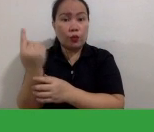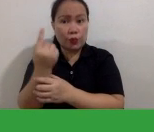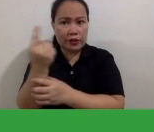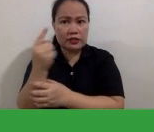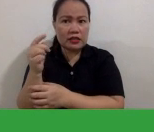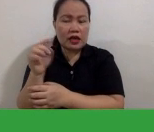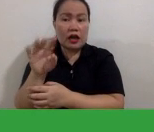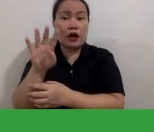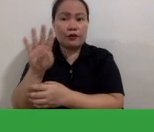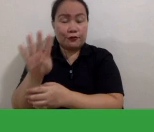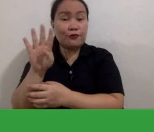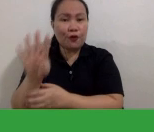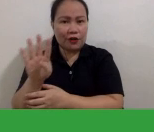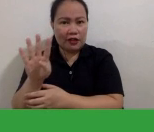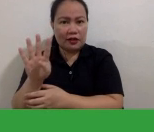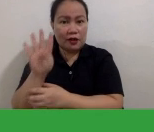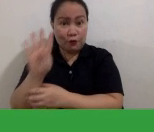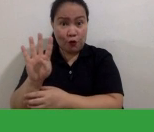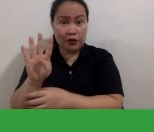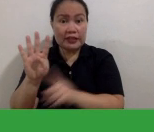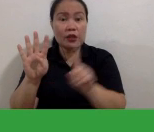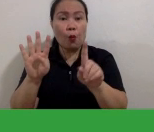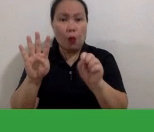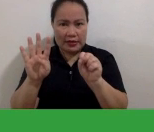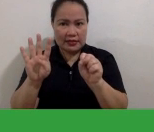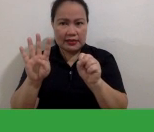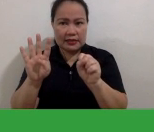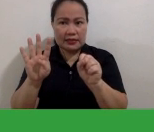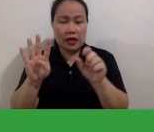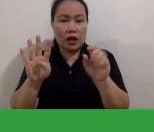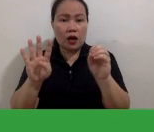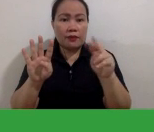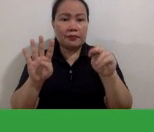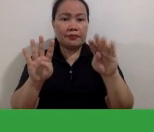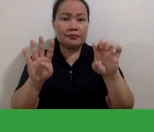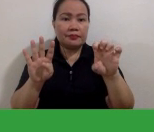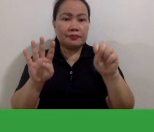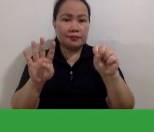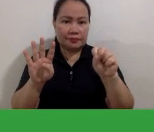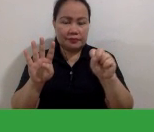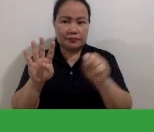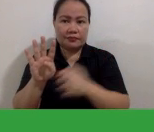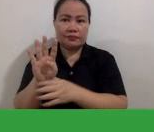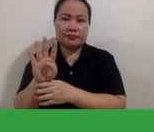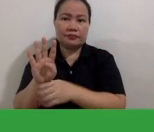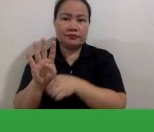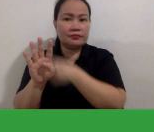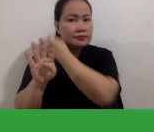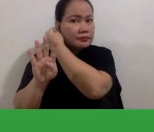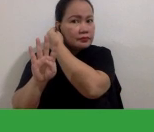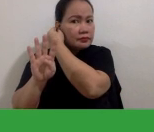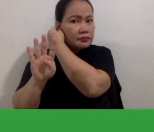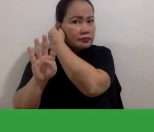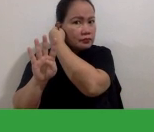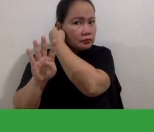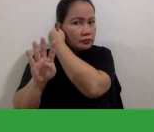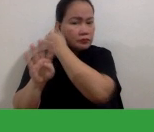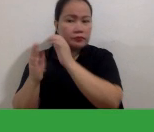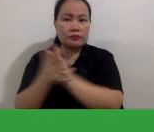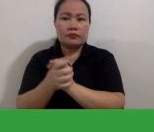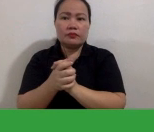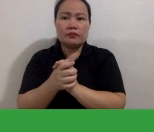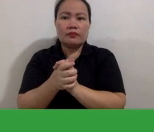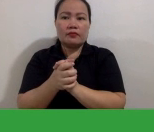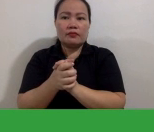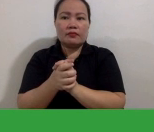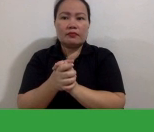ito. Okay? Yung first number natin dito sa left side ng ating decimal point. Okay? So, let us identify the